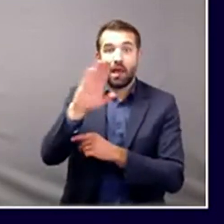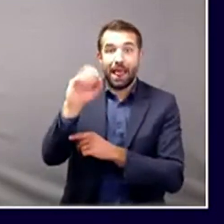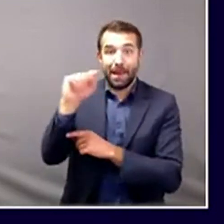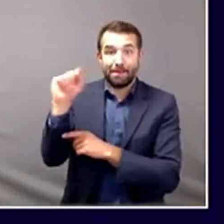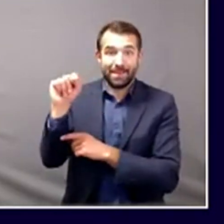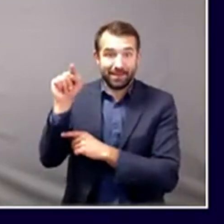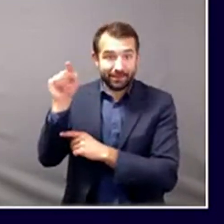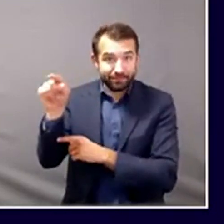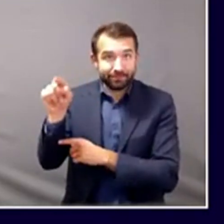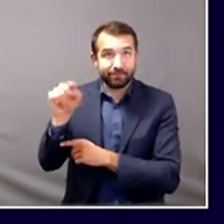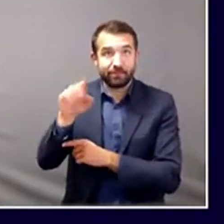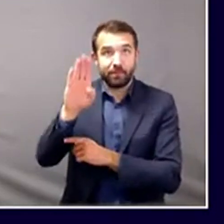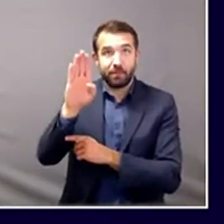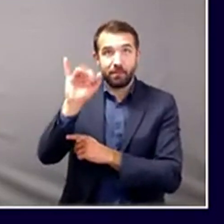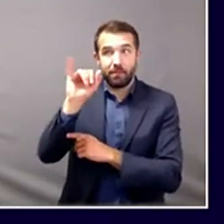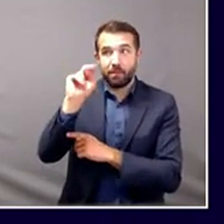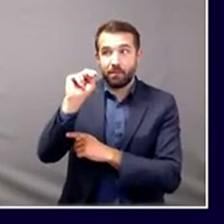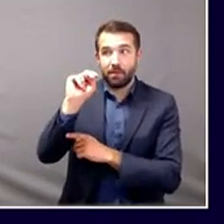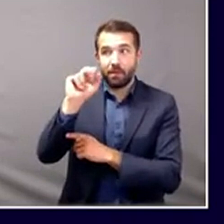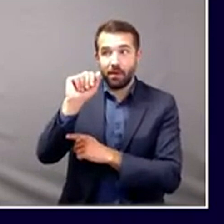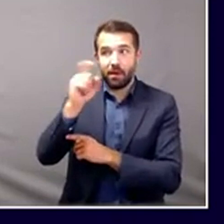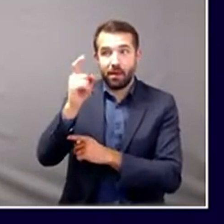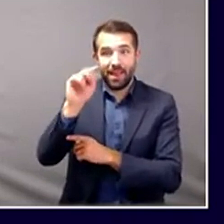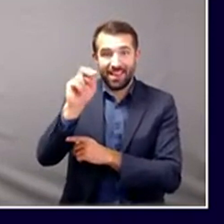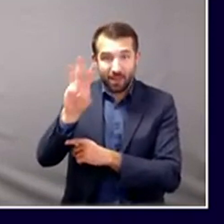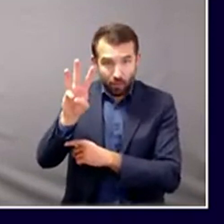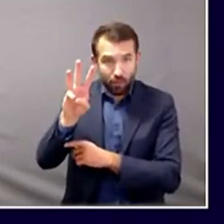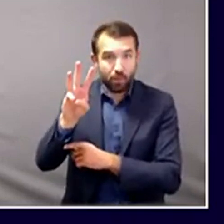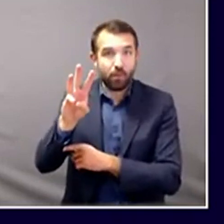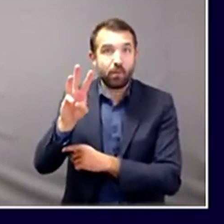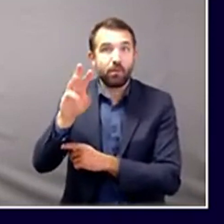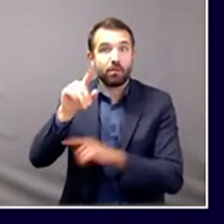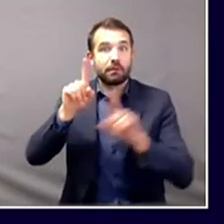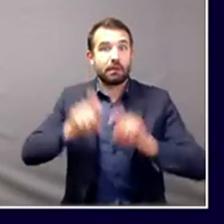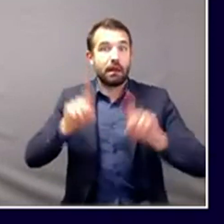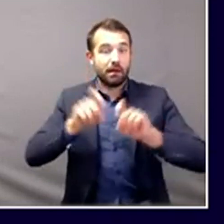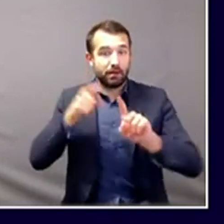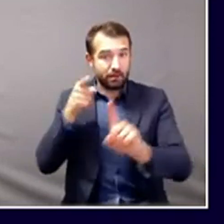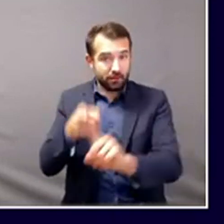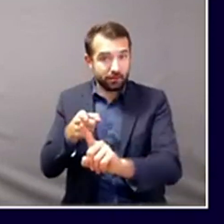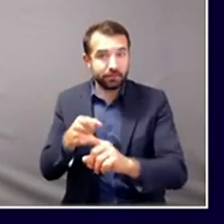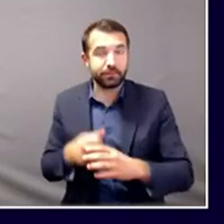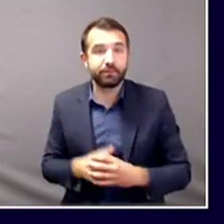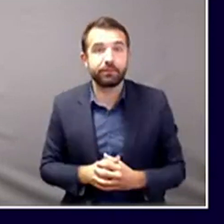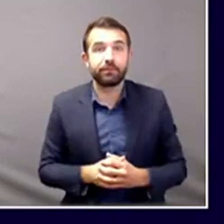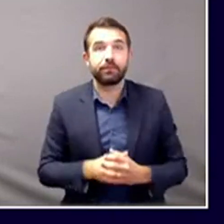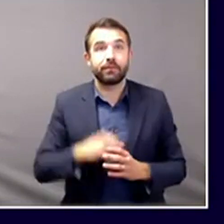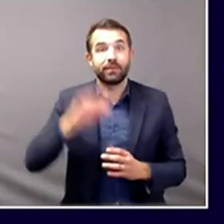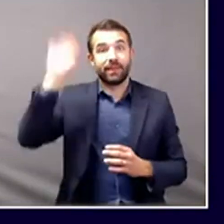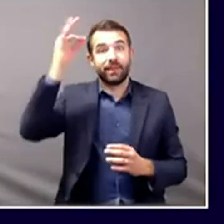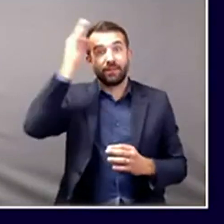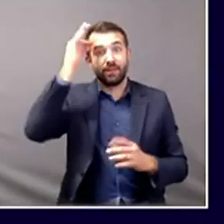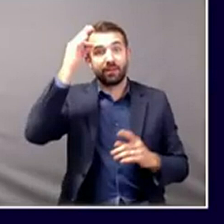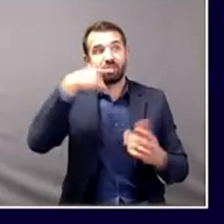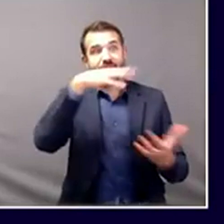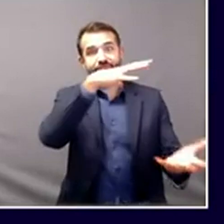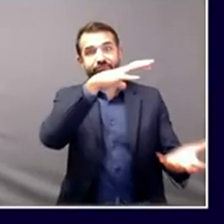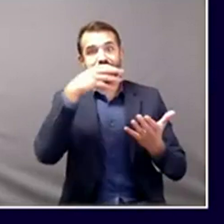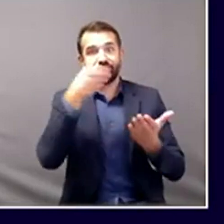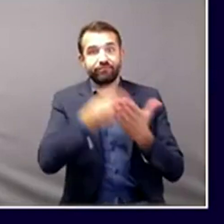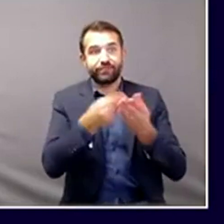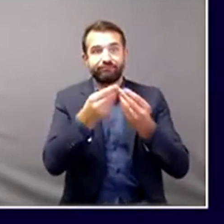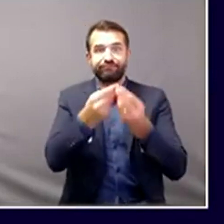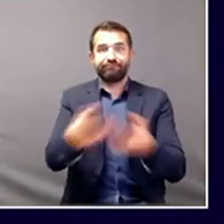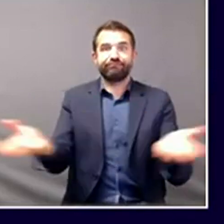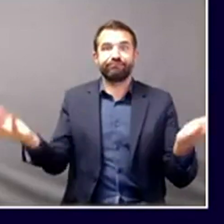point-of-care antigen tests to all 50 states and the District of Columbia. Maine expects to receive 400,000 of these